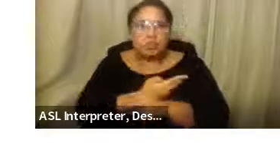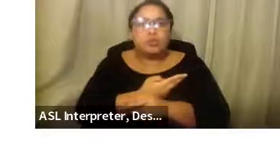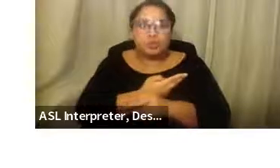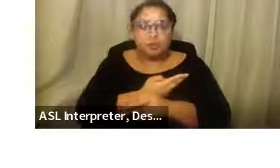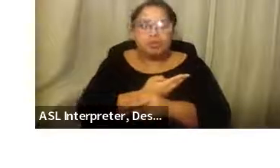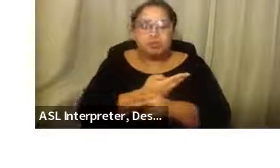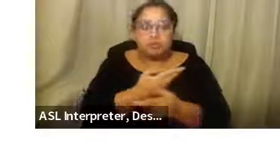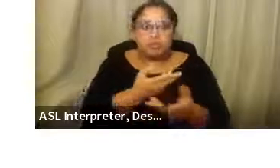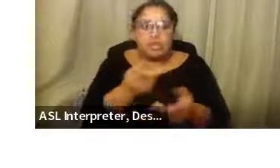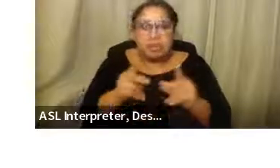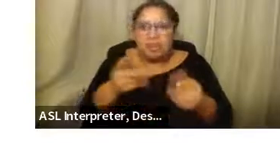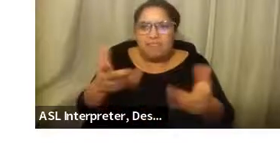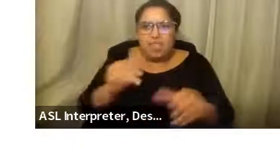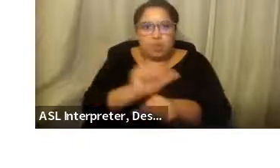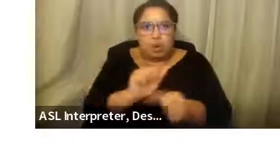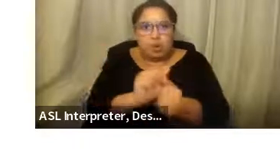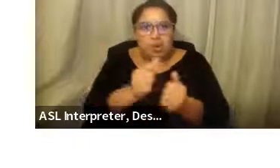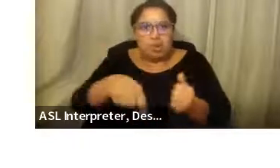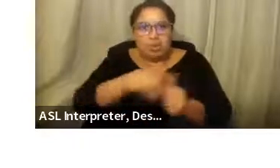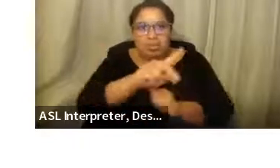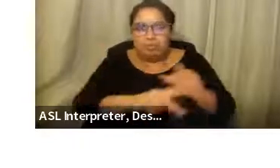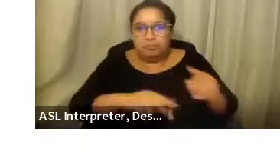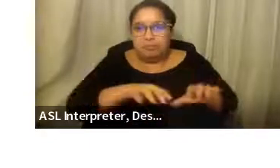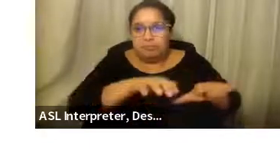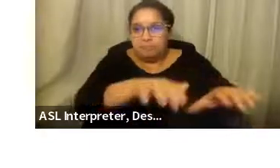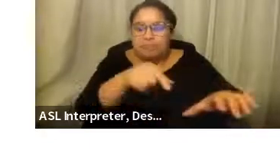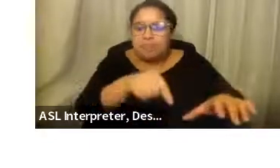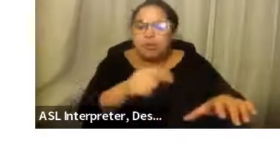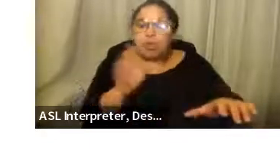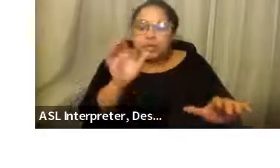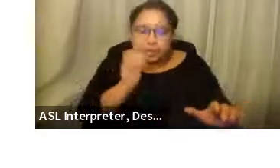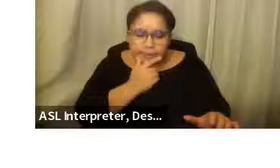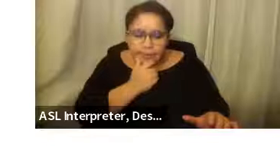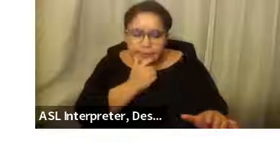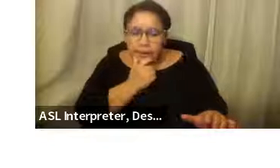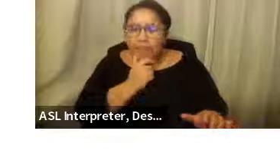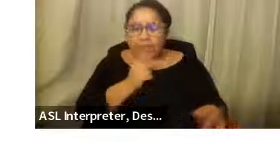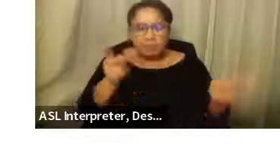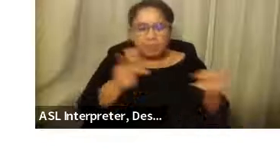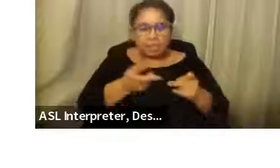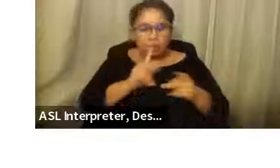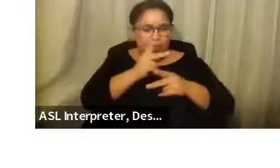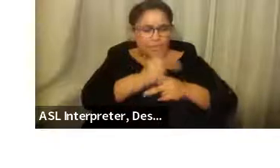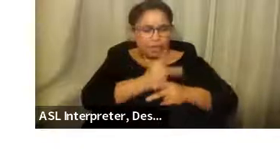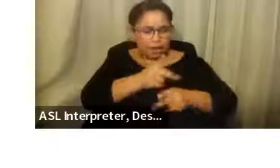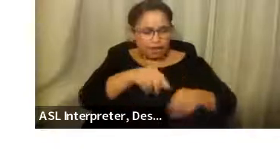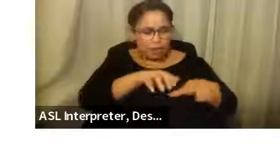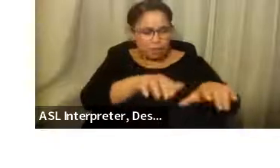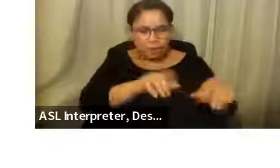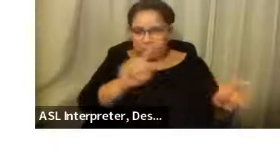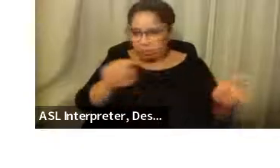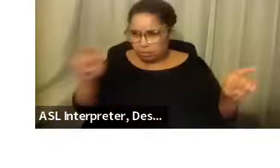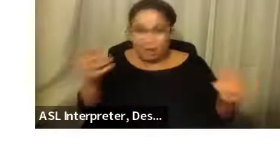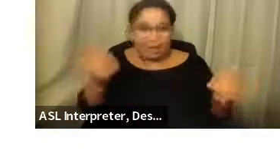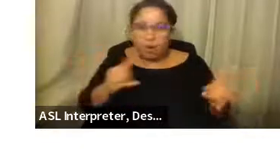And we are definitely looking at those kind of destinations. Right now, we're not allowed to